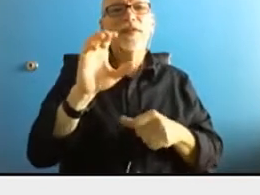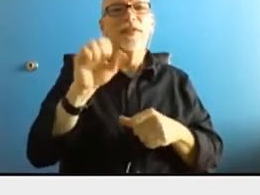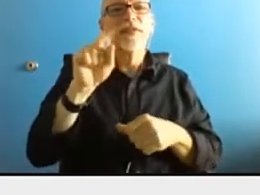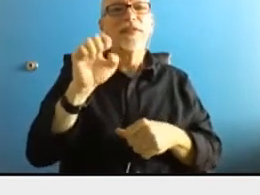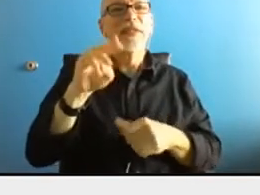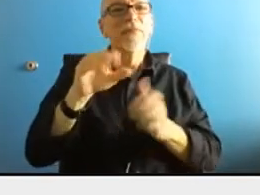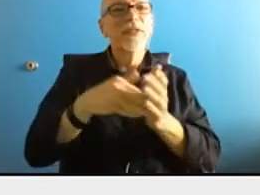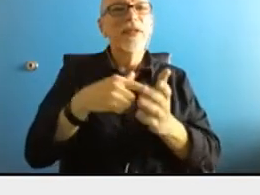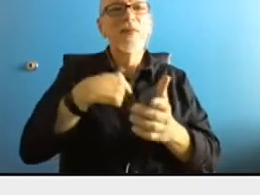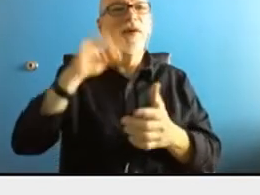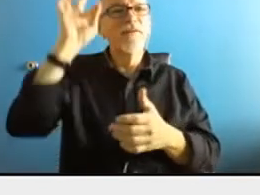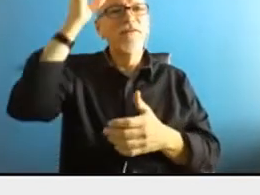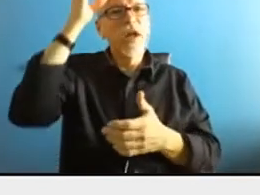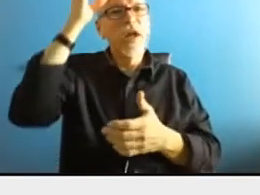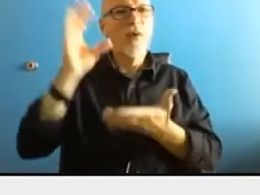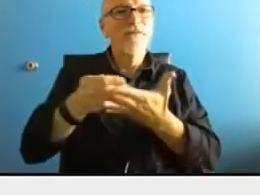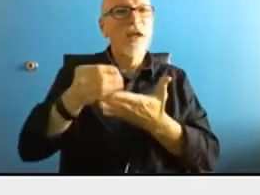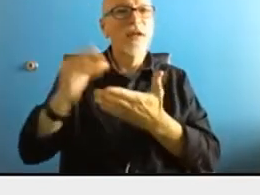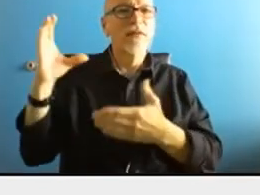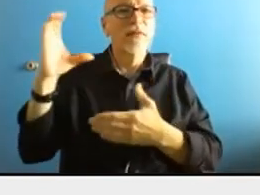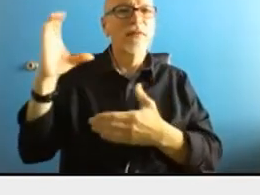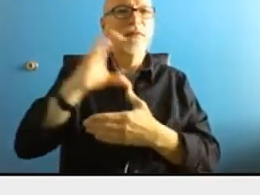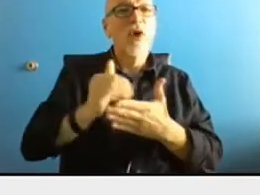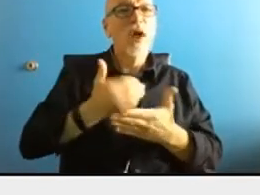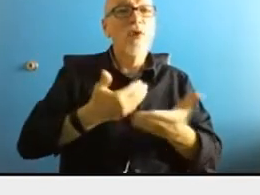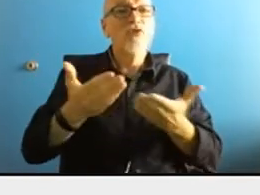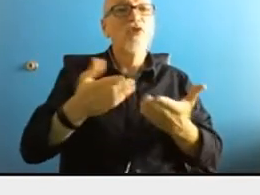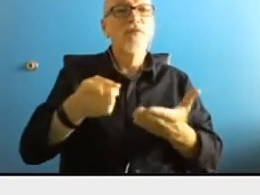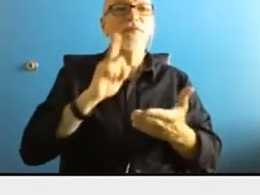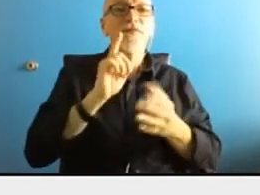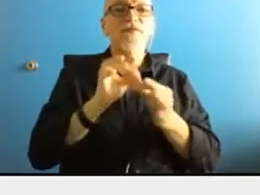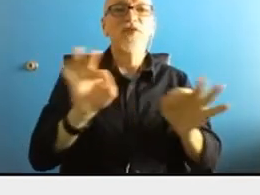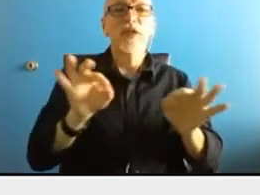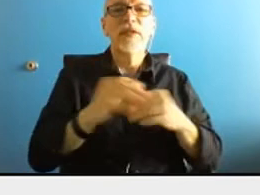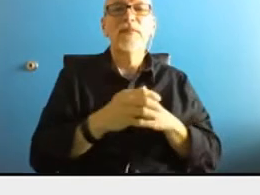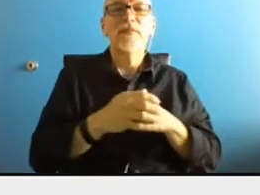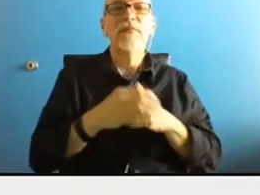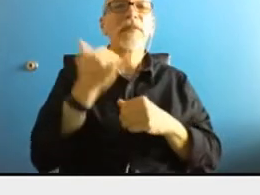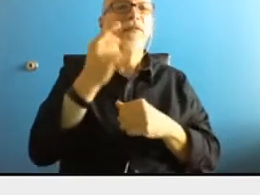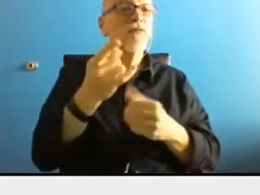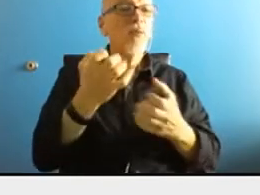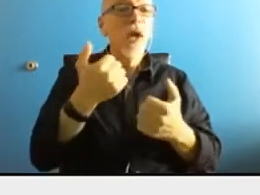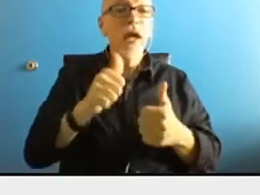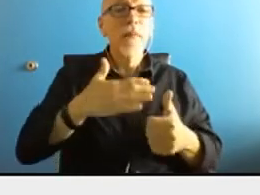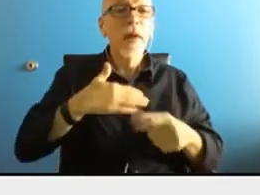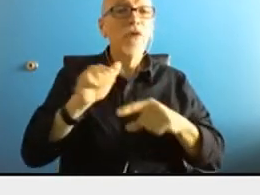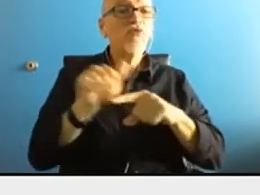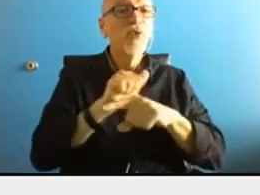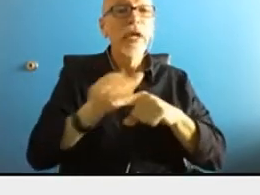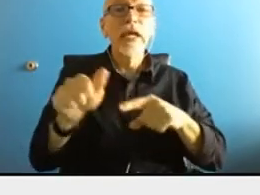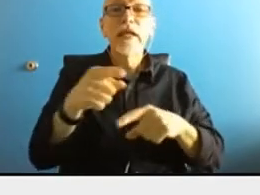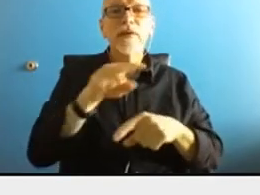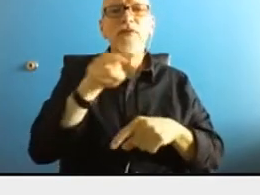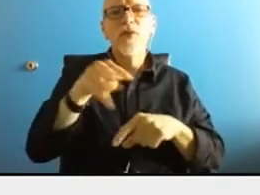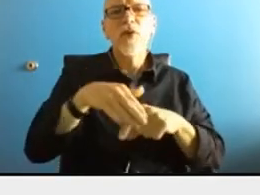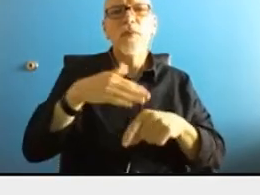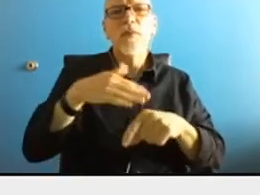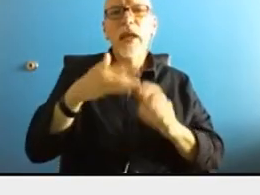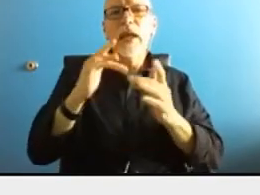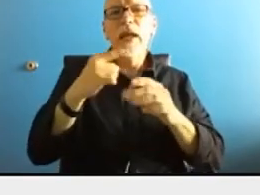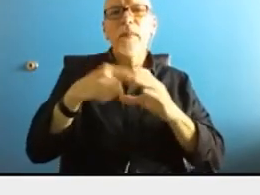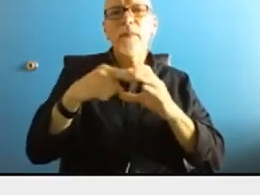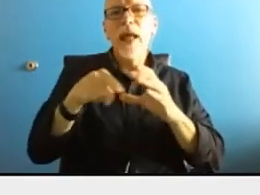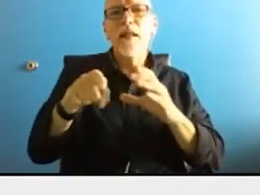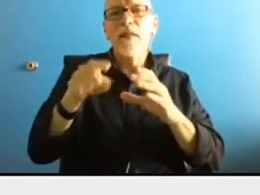federally funded, so all our services are free. So if you want any of my trainings, just go to my email and contact